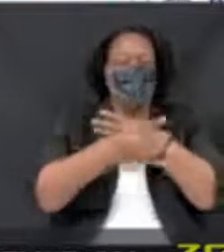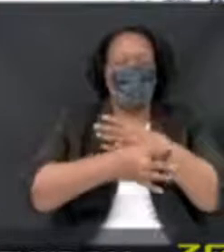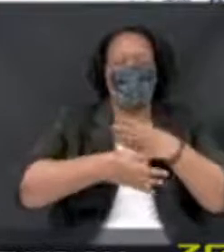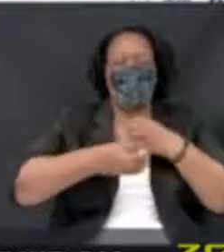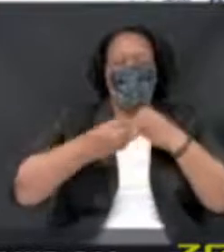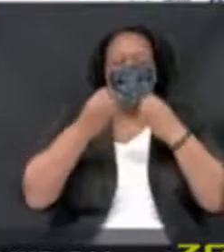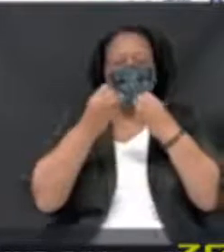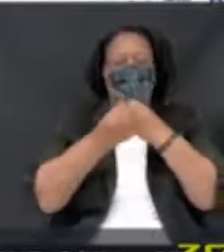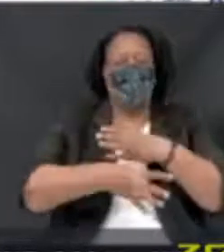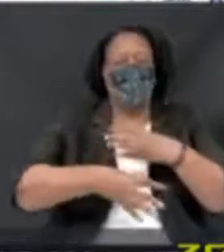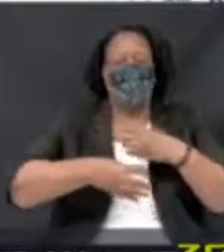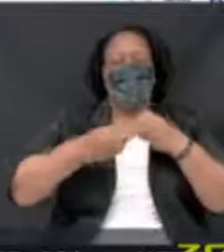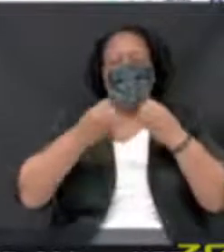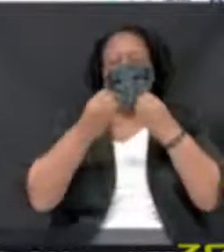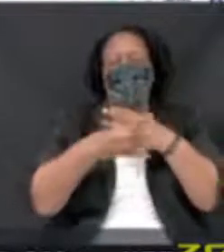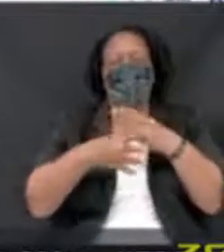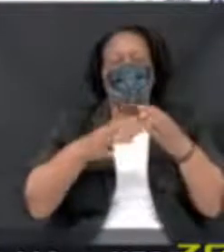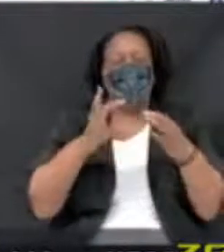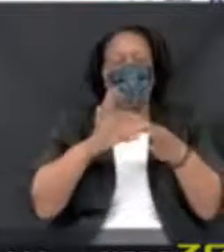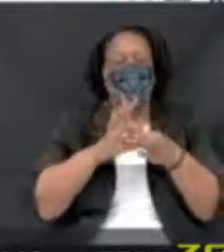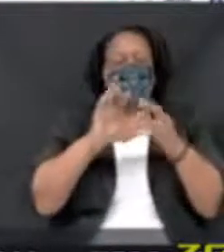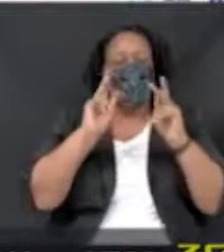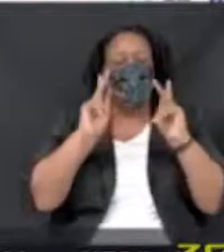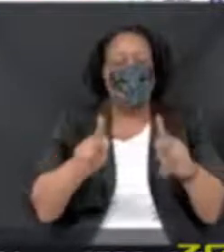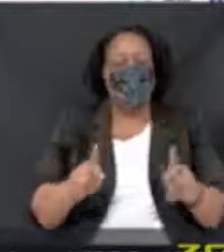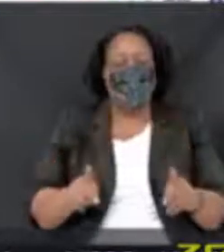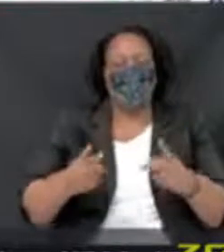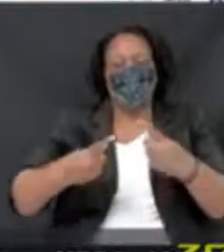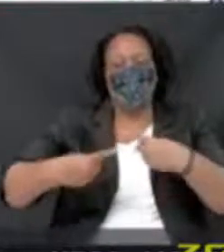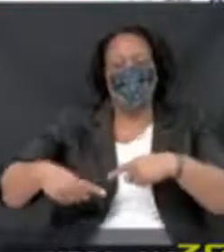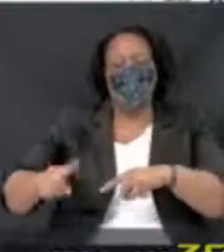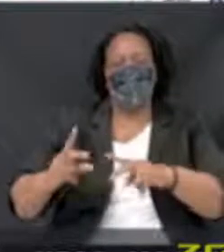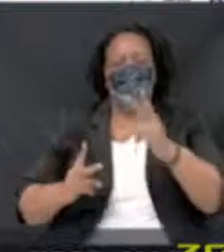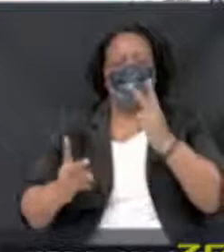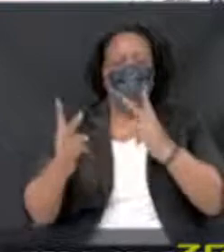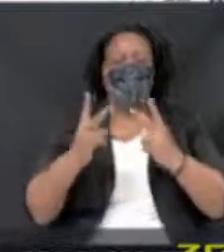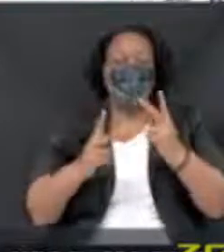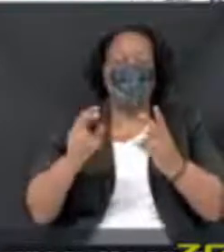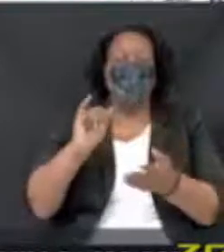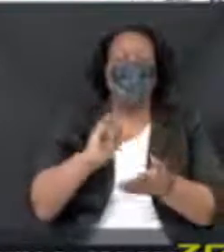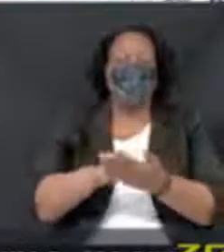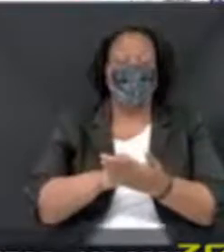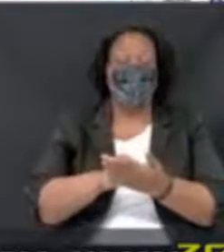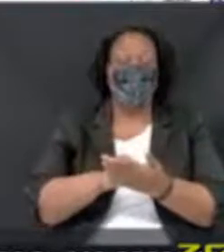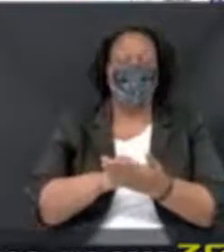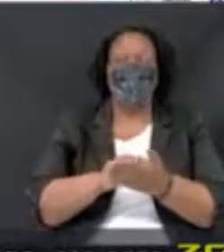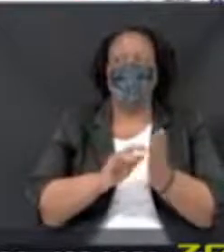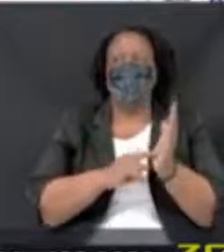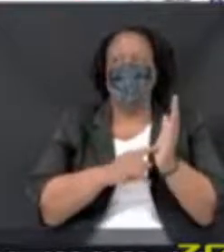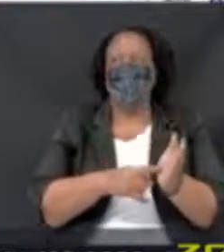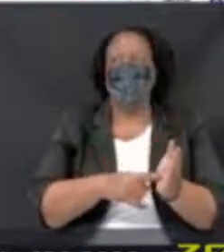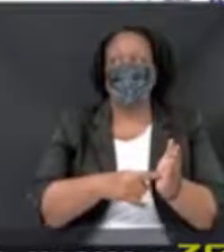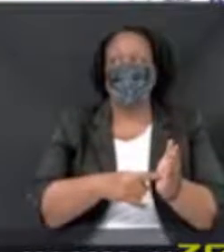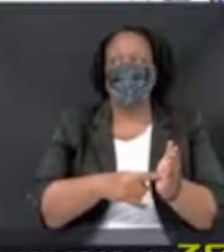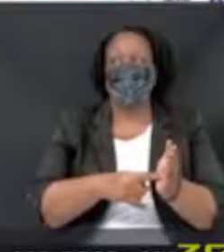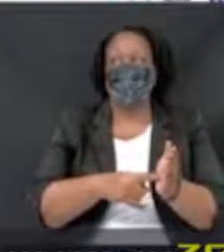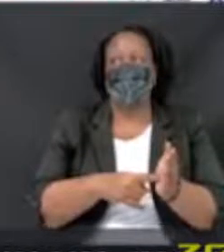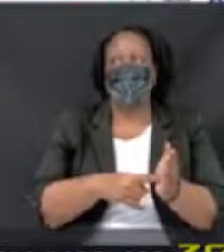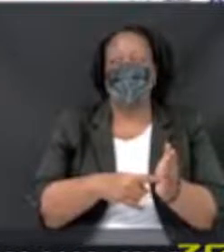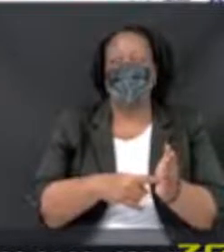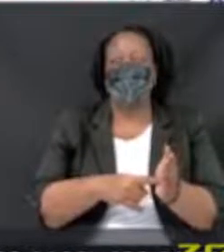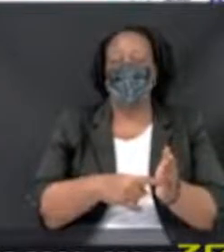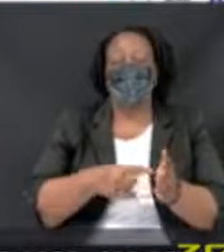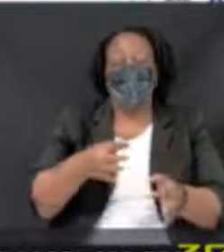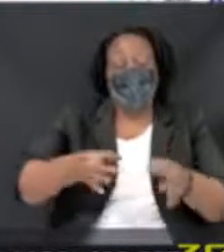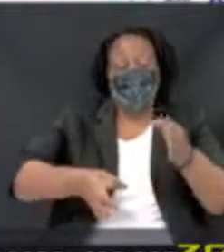already visited the Expo in Dubai. In order to attend that